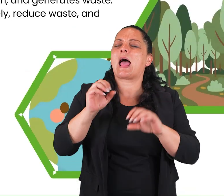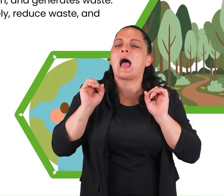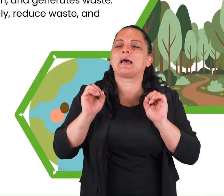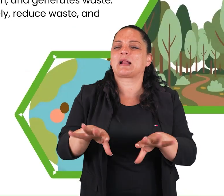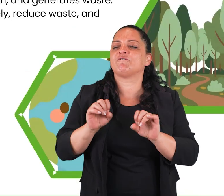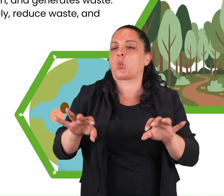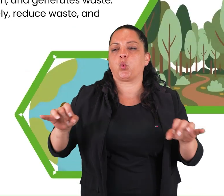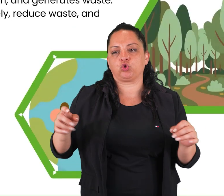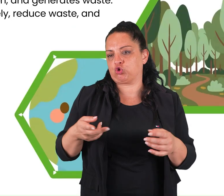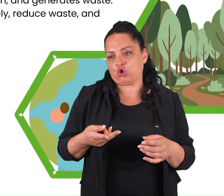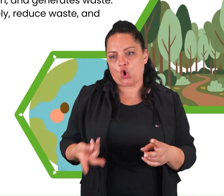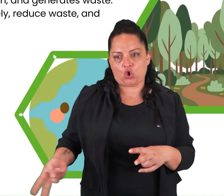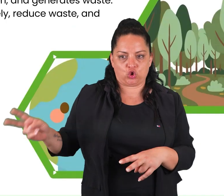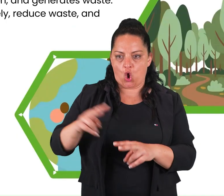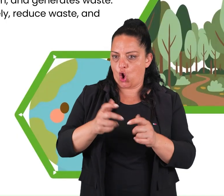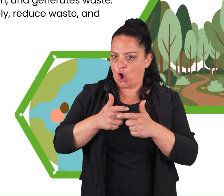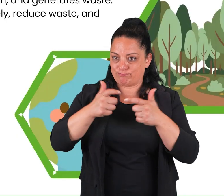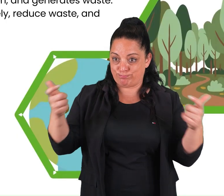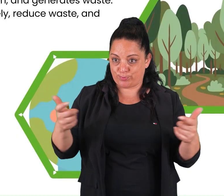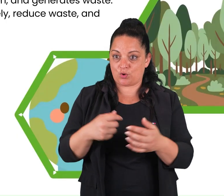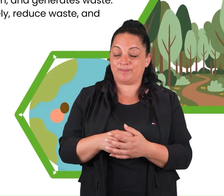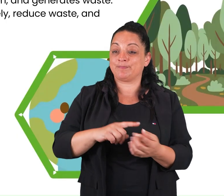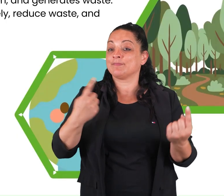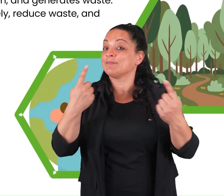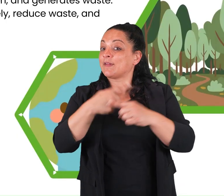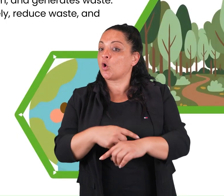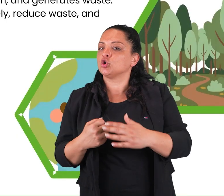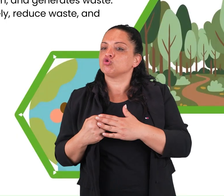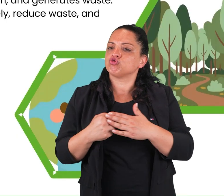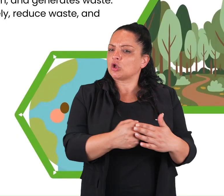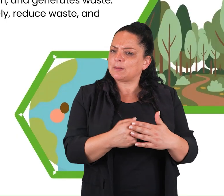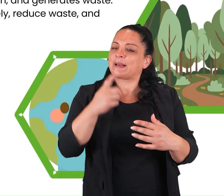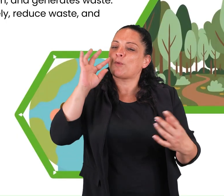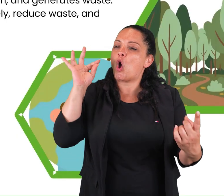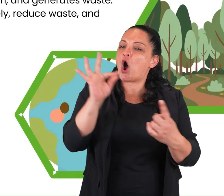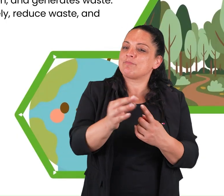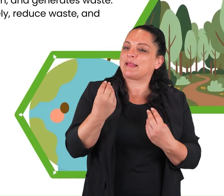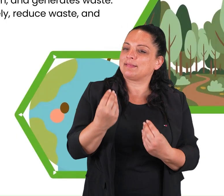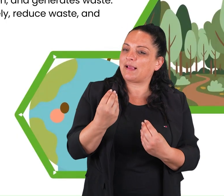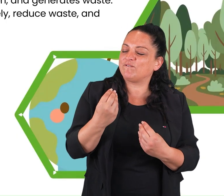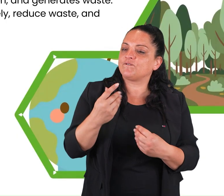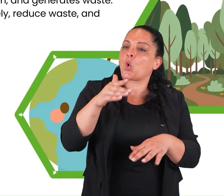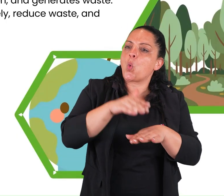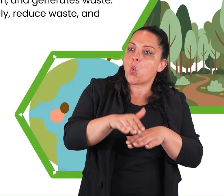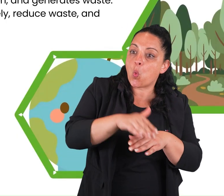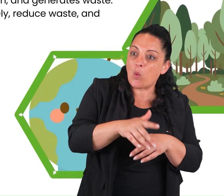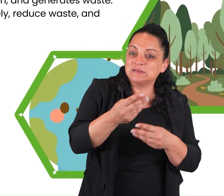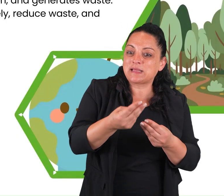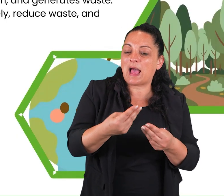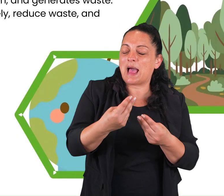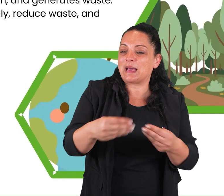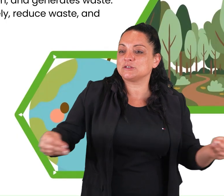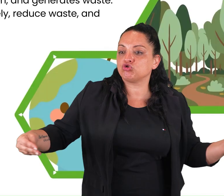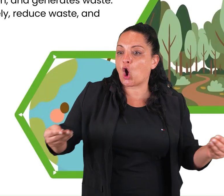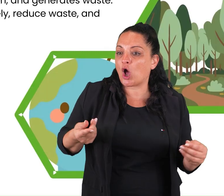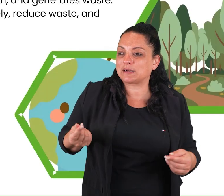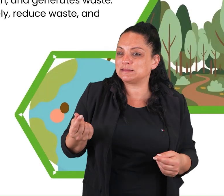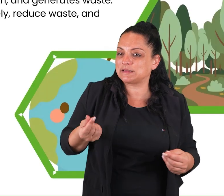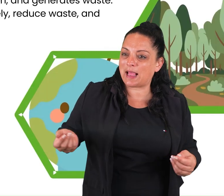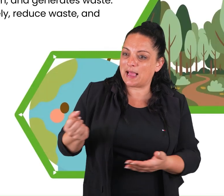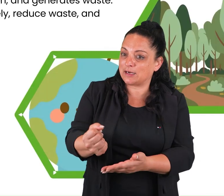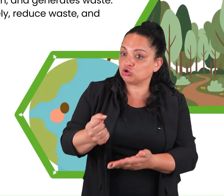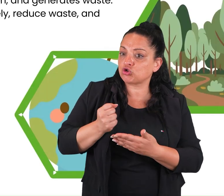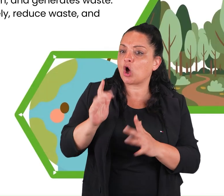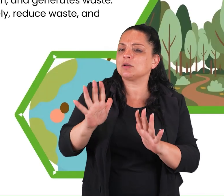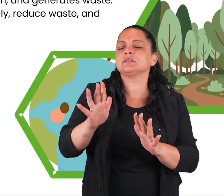the other hand, sustainable consumption and production aim to use resources wisely and reduce waste and choose products